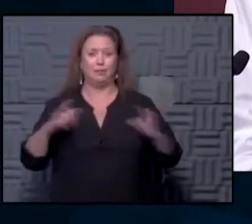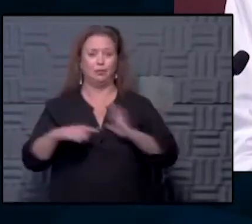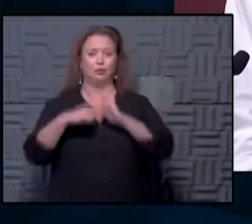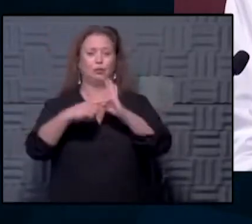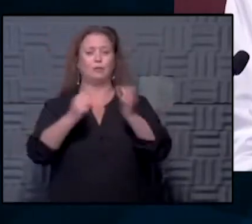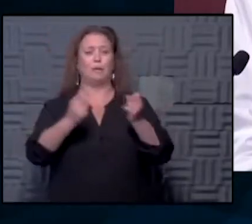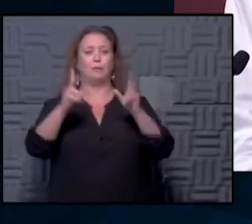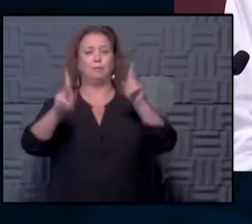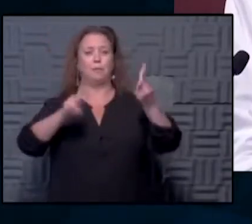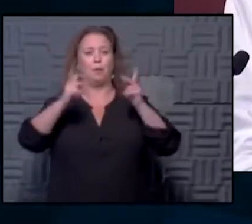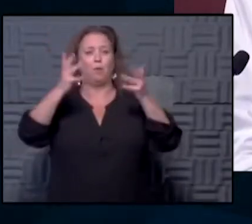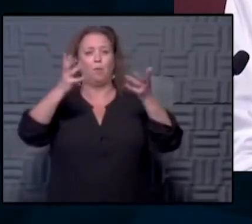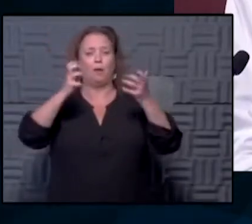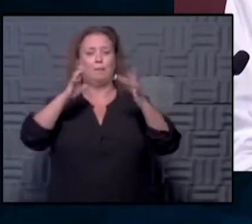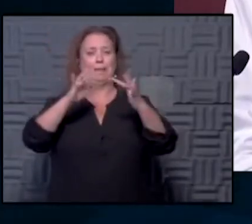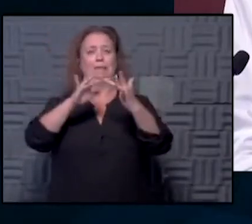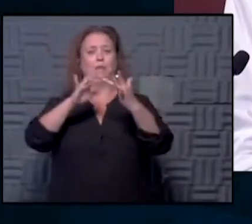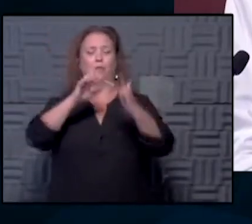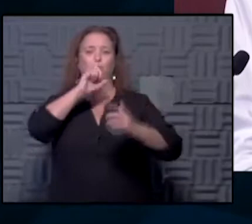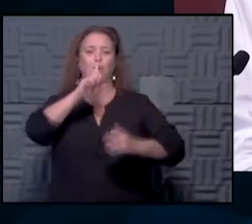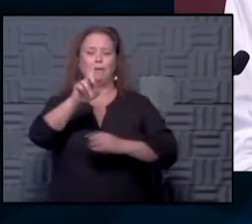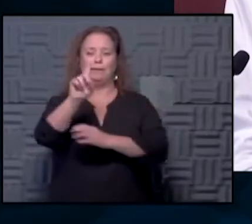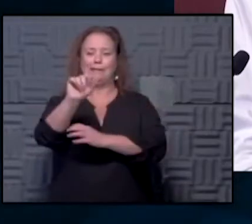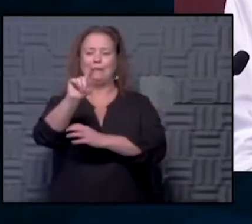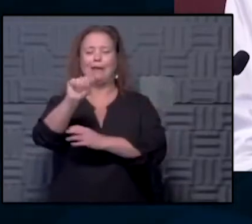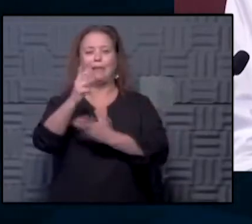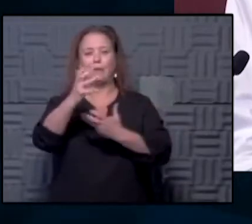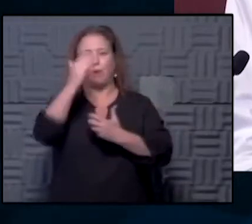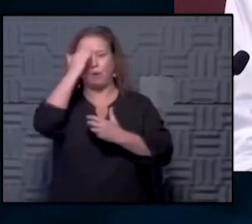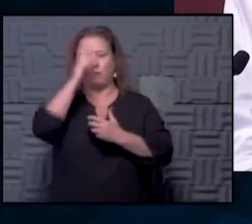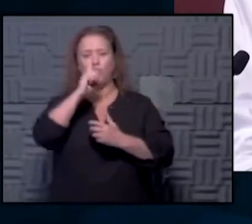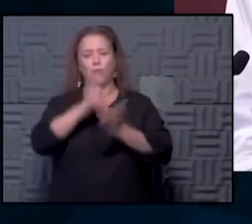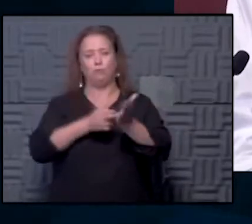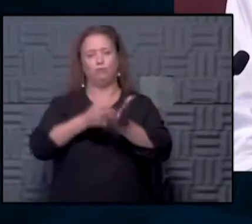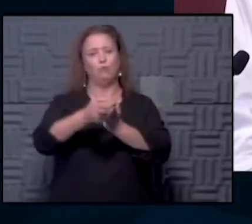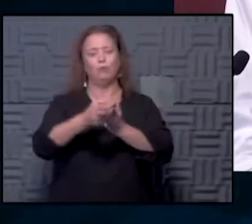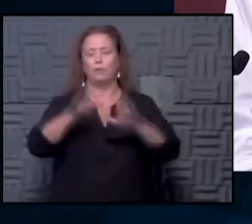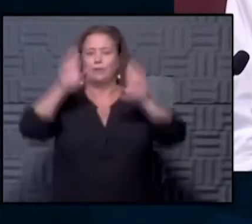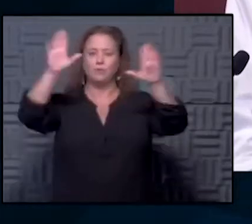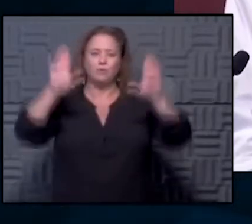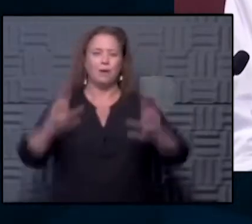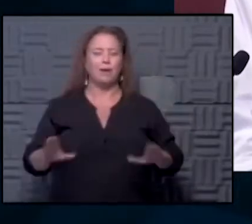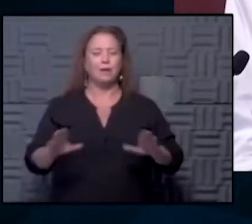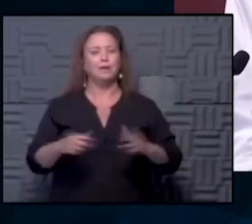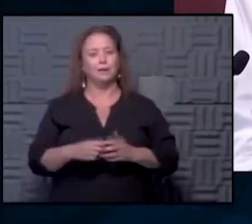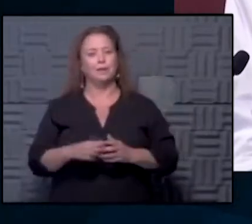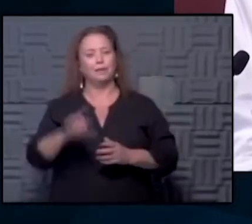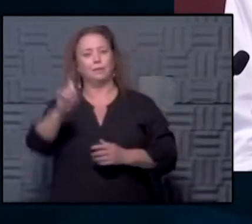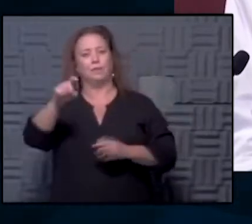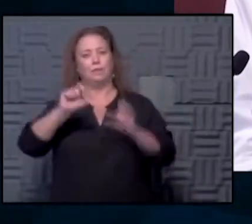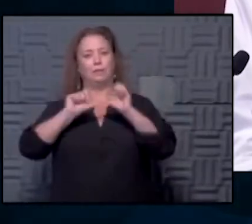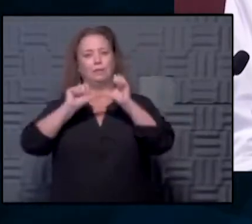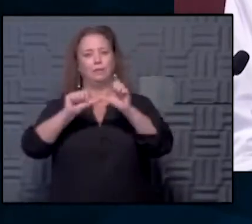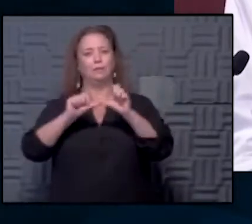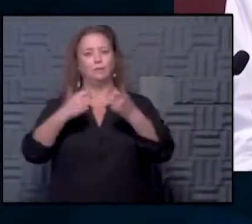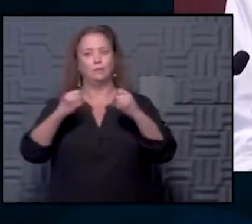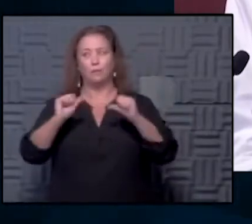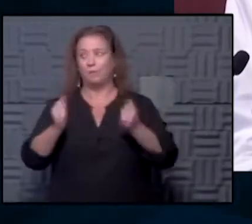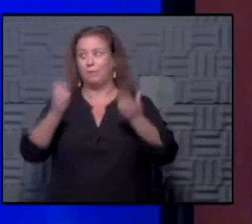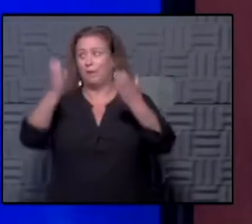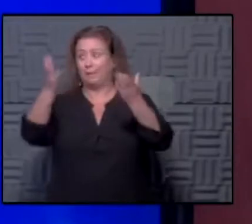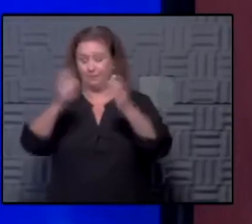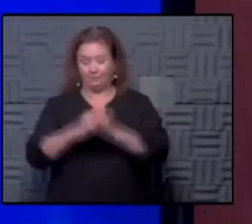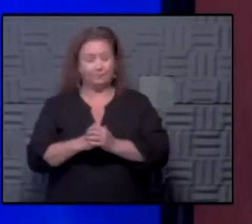how much people really want to be in touch with the real data and the real truth. I think that's great. That's exactly what we need to continue to try and provide.